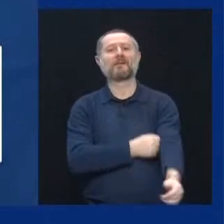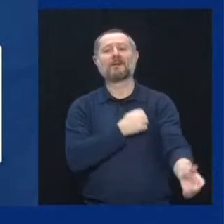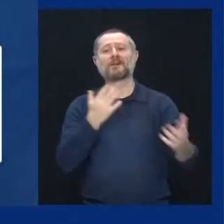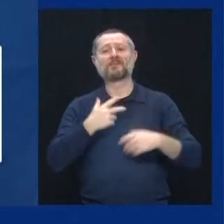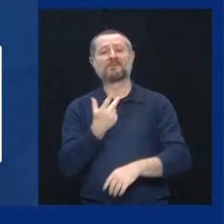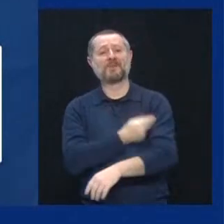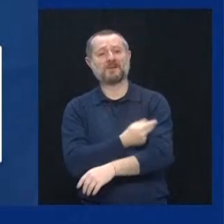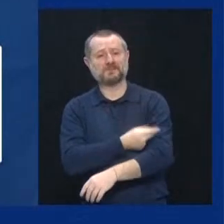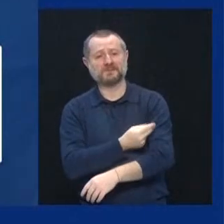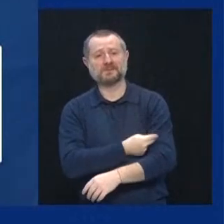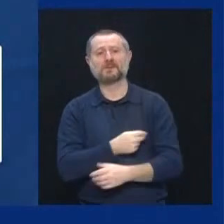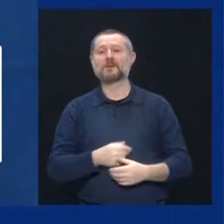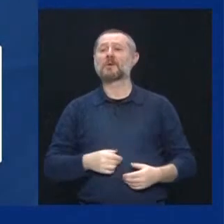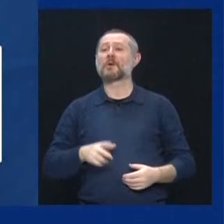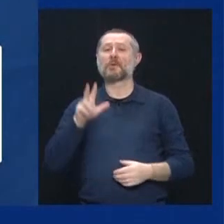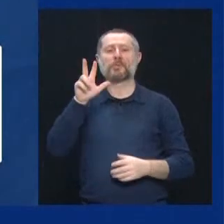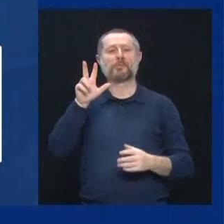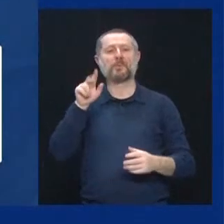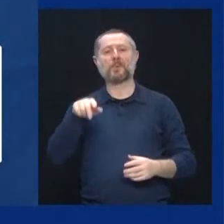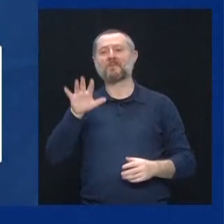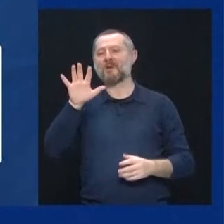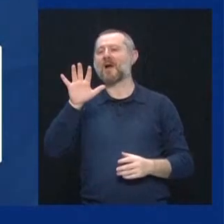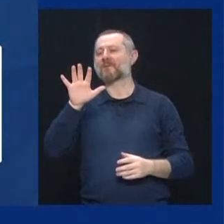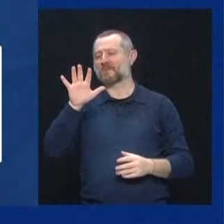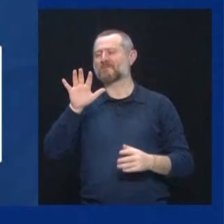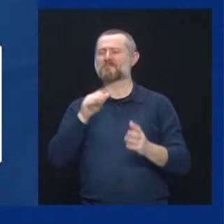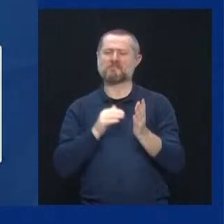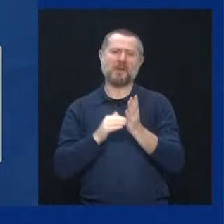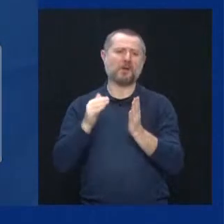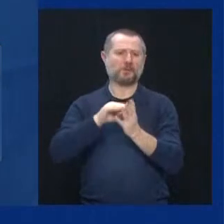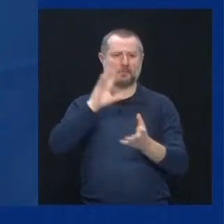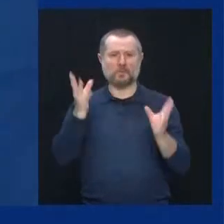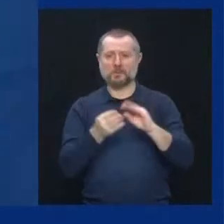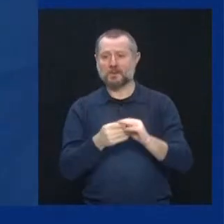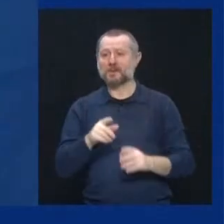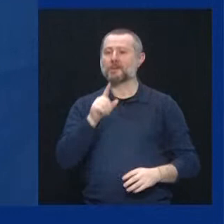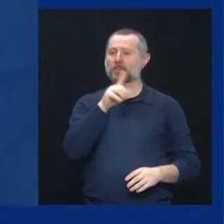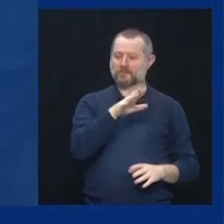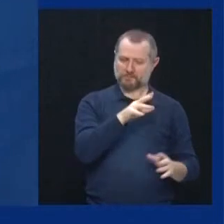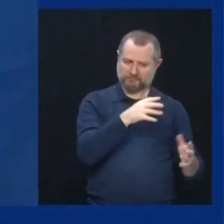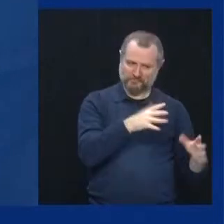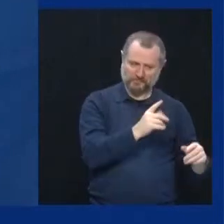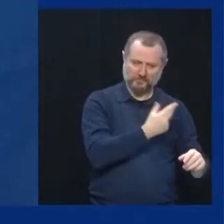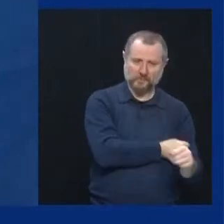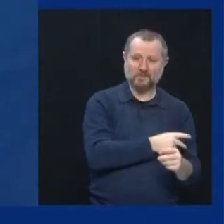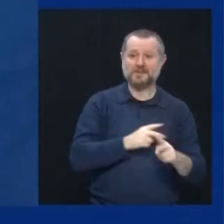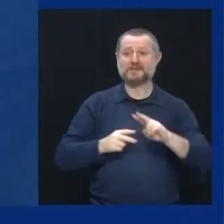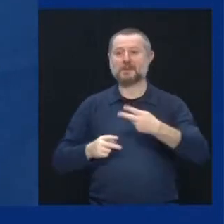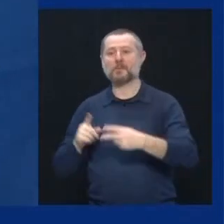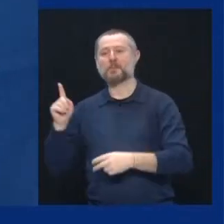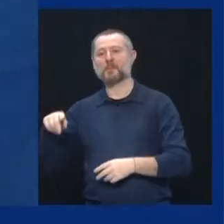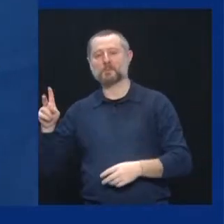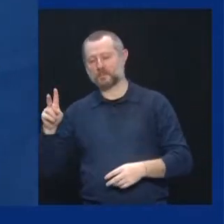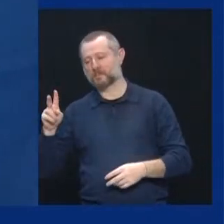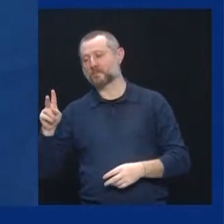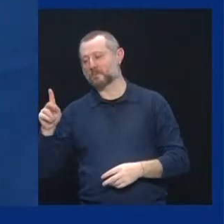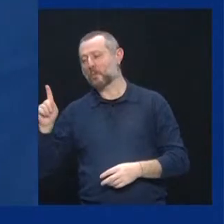vaccines, 3,500,000, 2,300,000 first, 1.1 second doses.